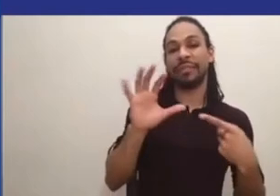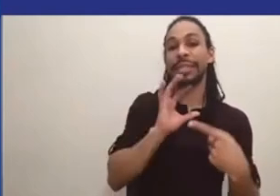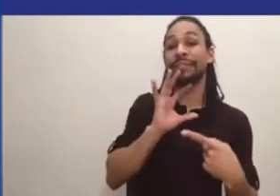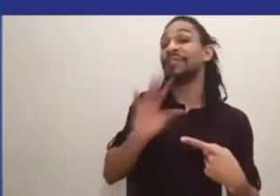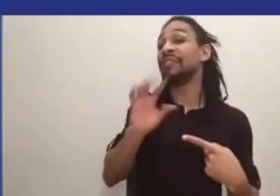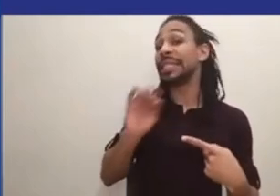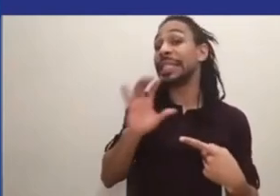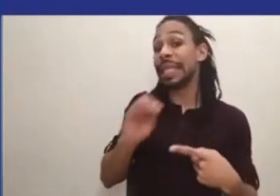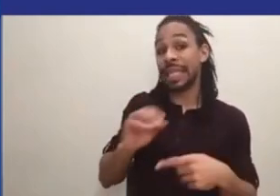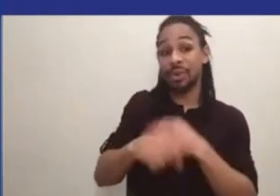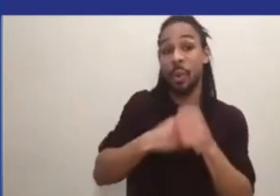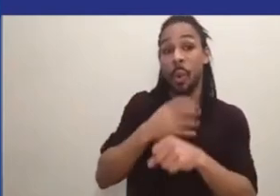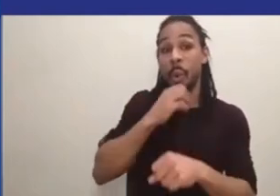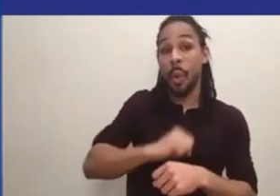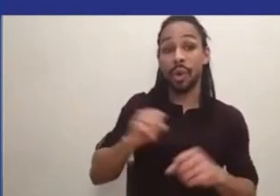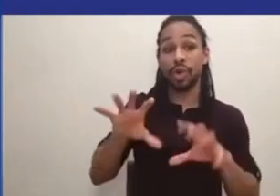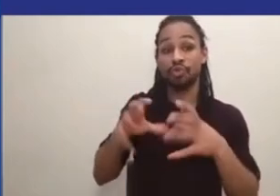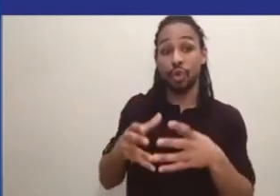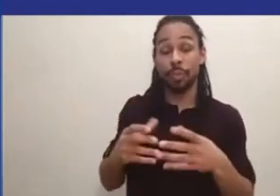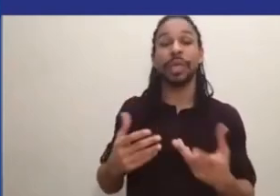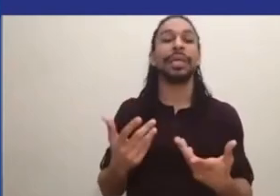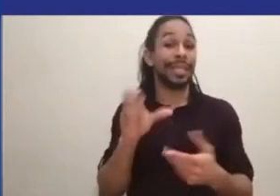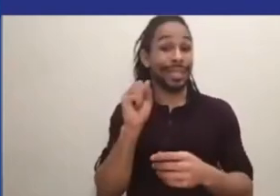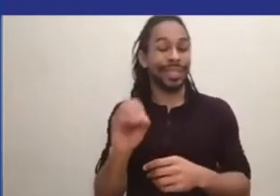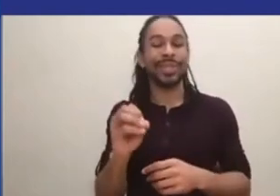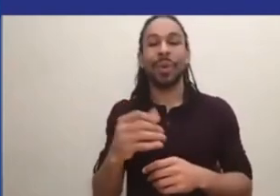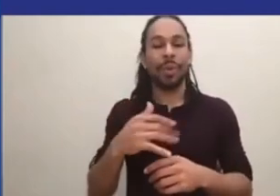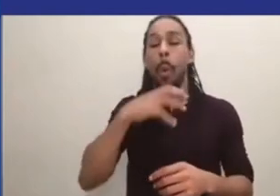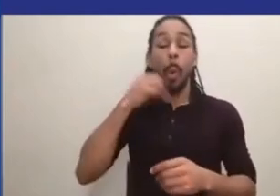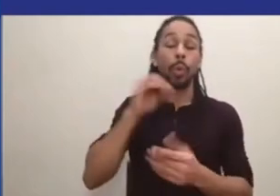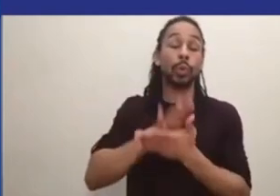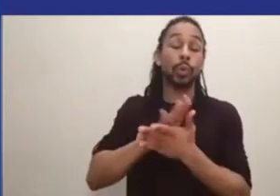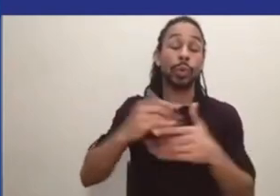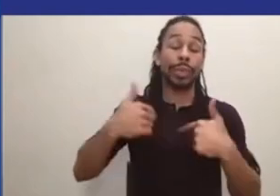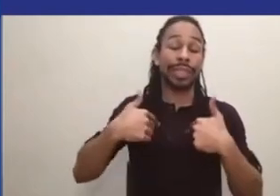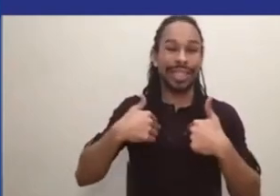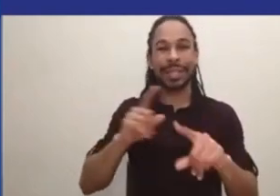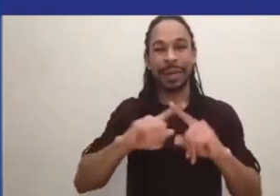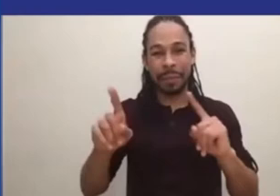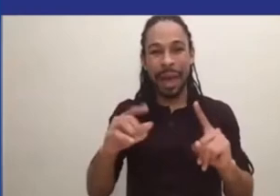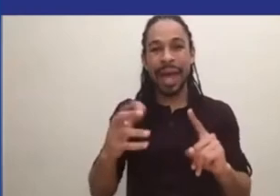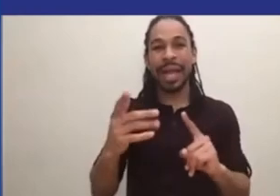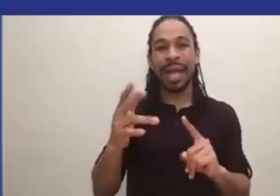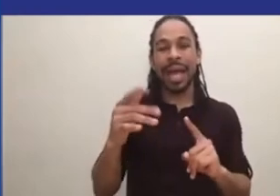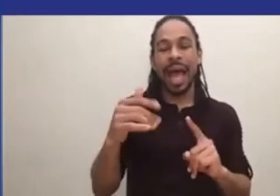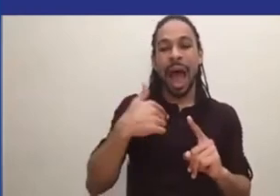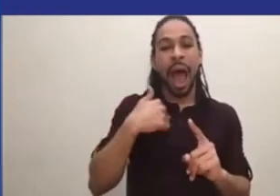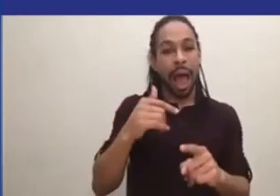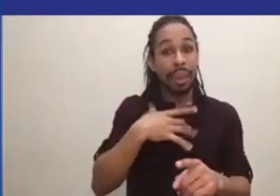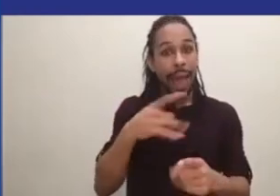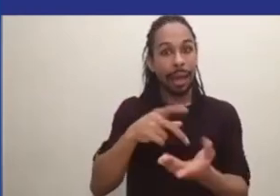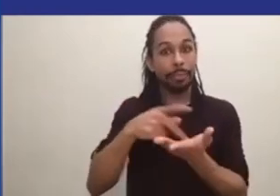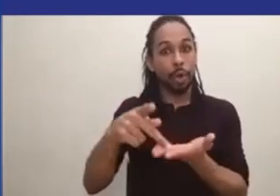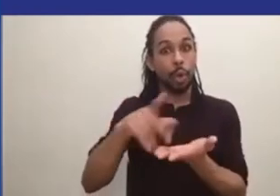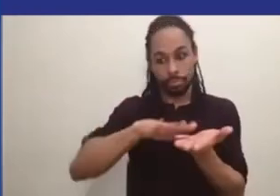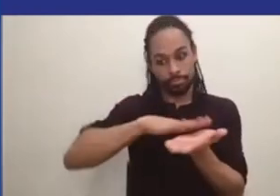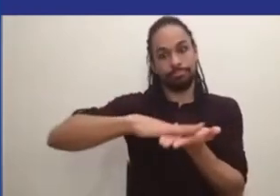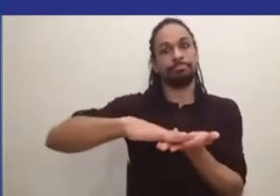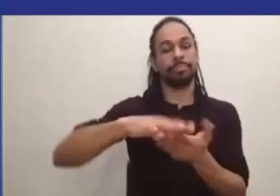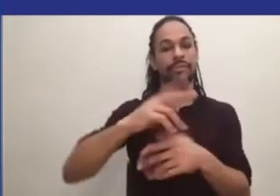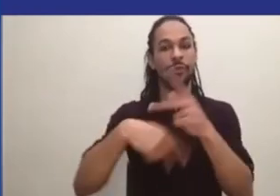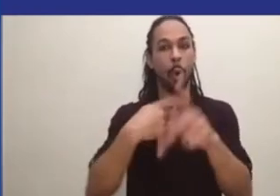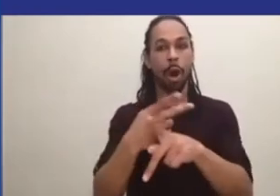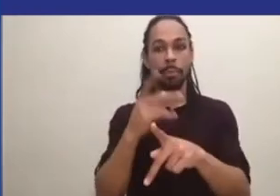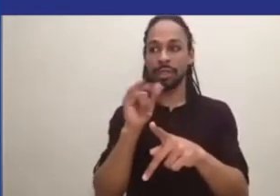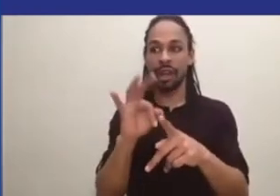you know, for me, I am about purity of form. I like to see it, but then there is some, you know, I think artistic